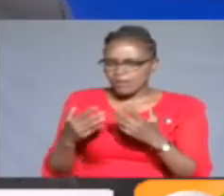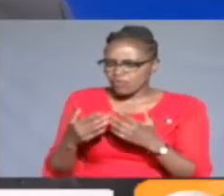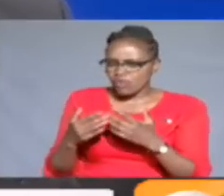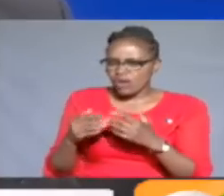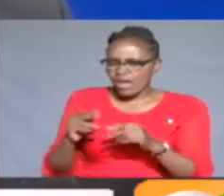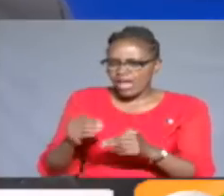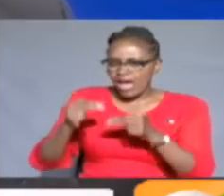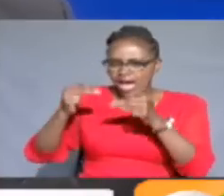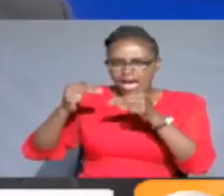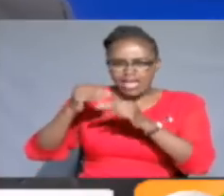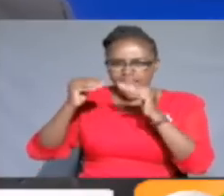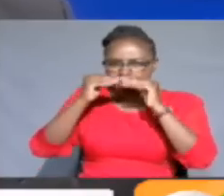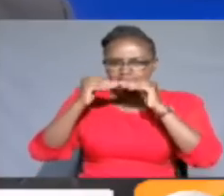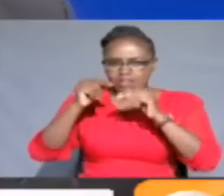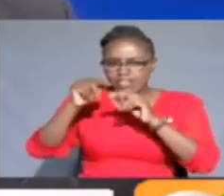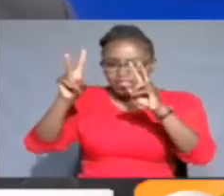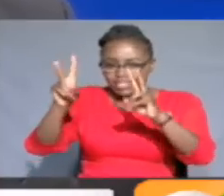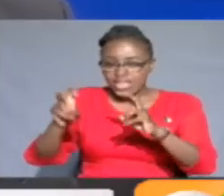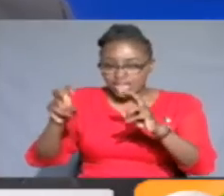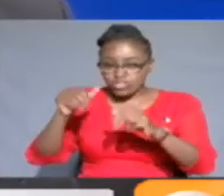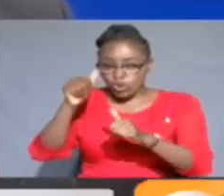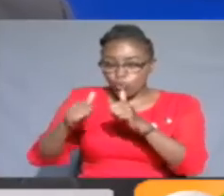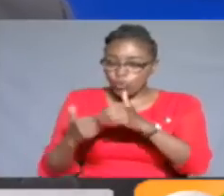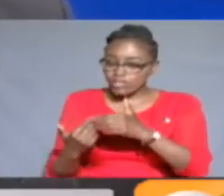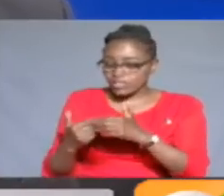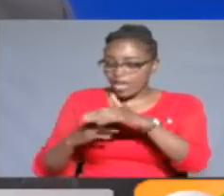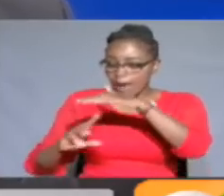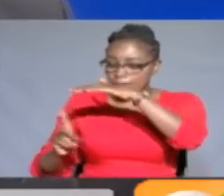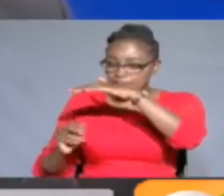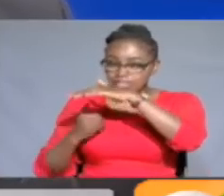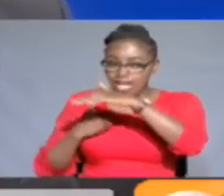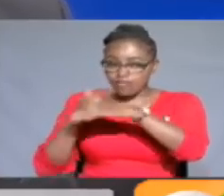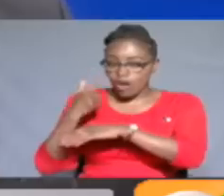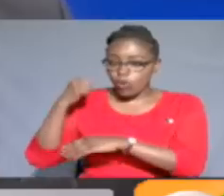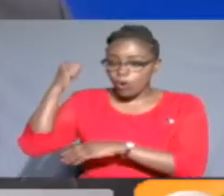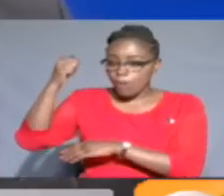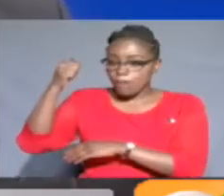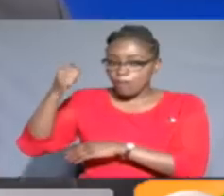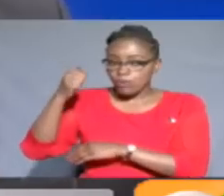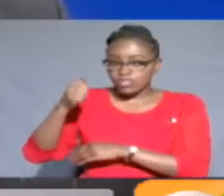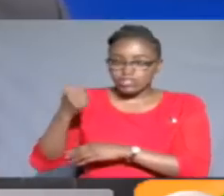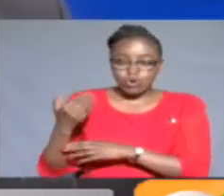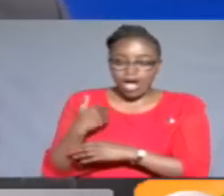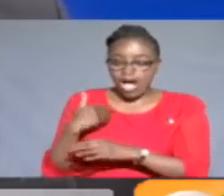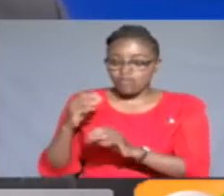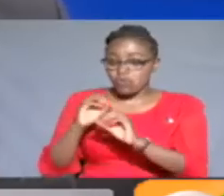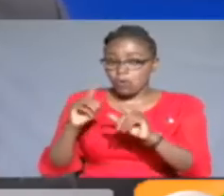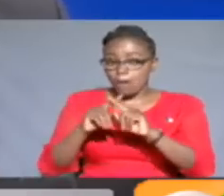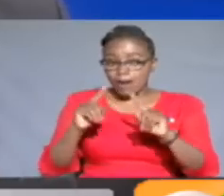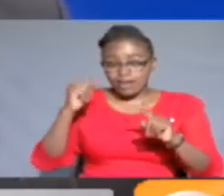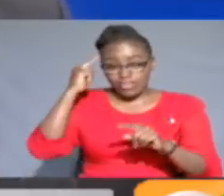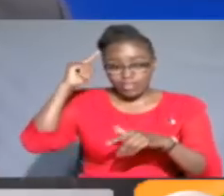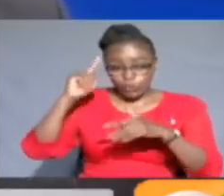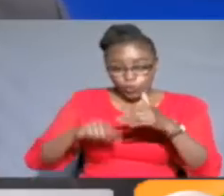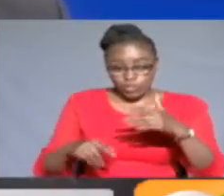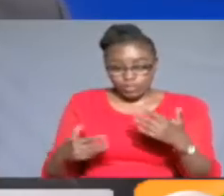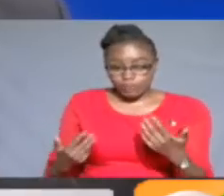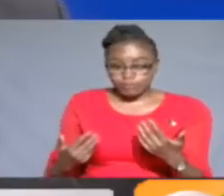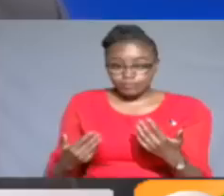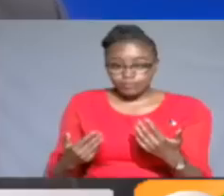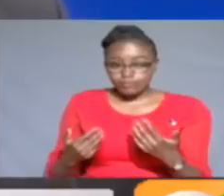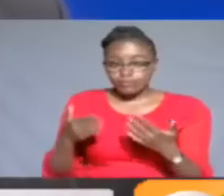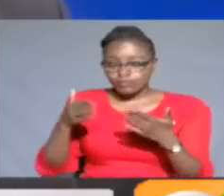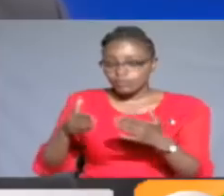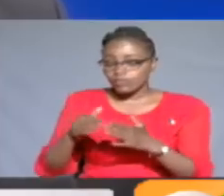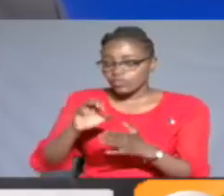higher level whether this issue that we have ministers who are not political has helped us. I think they actually more amenable